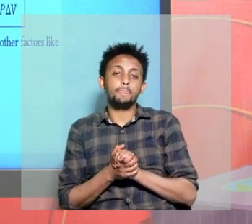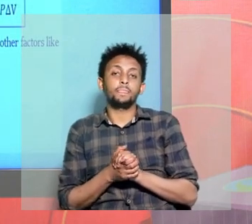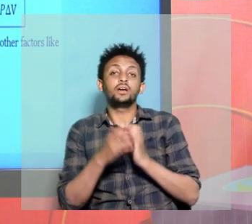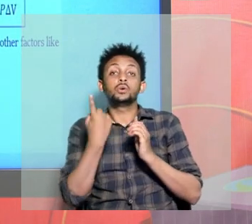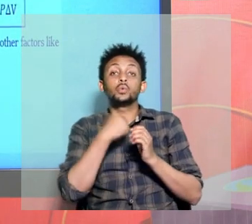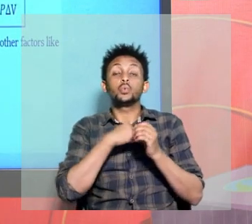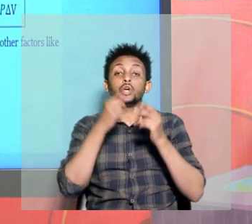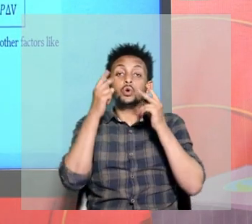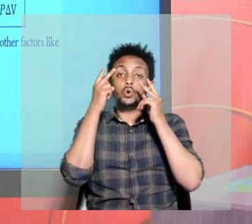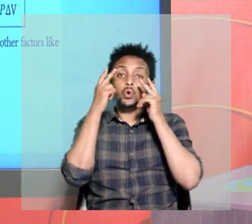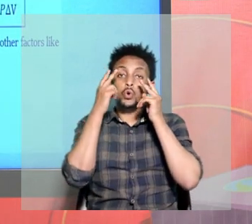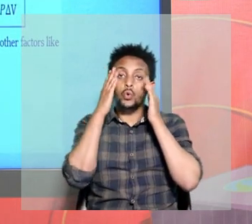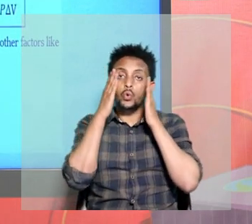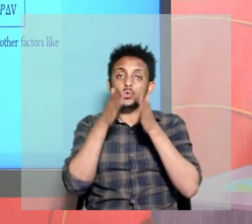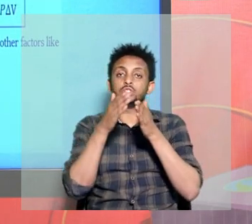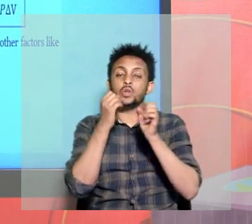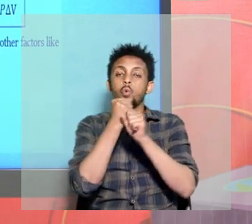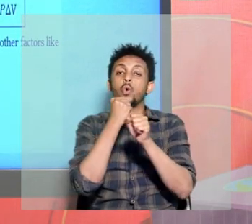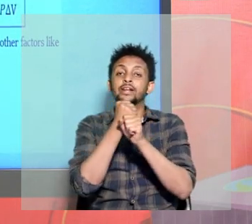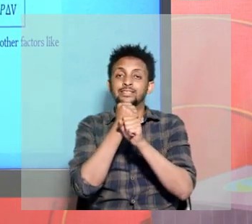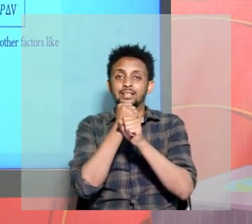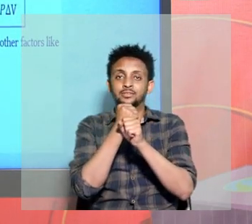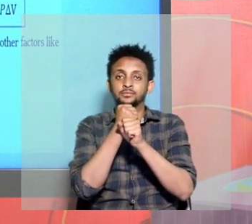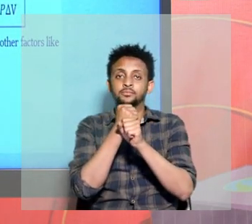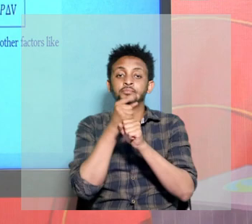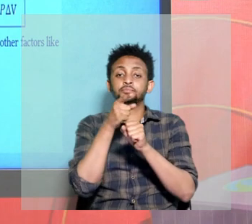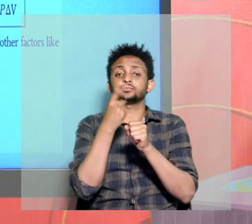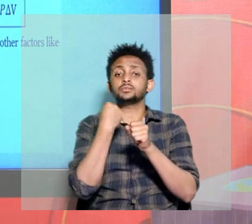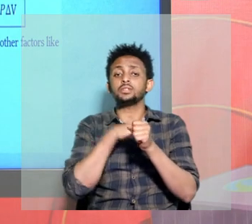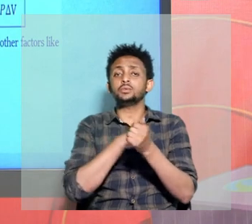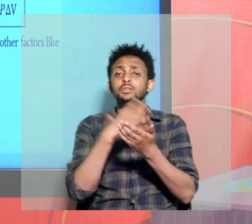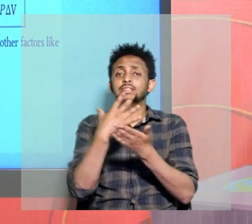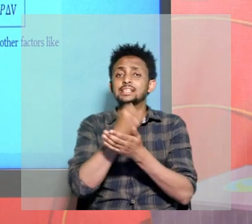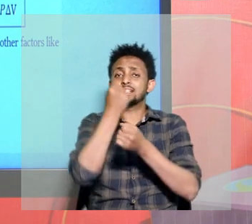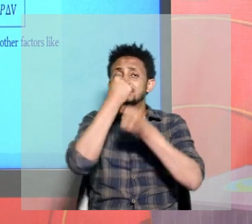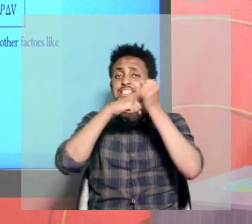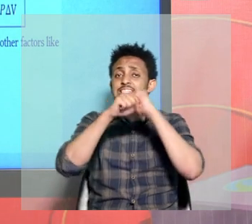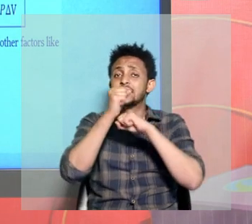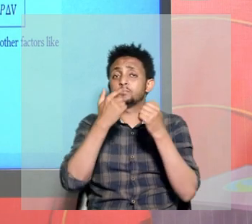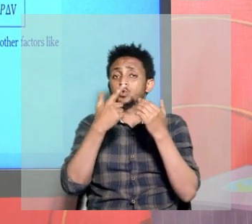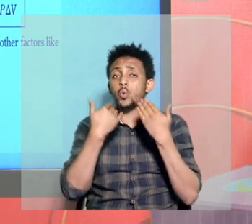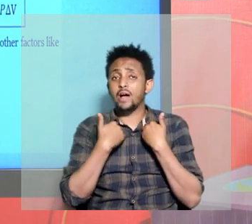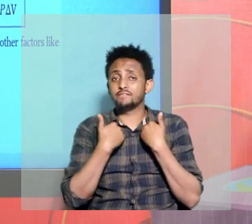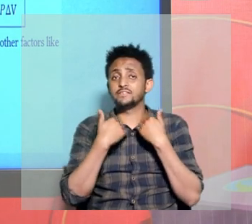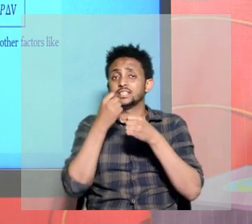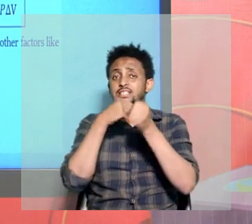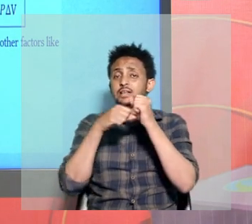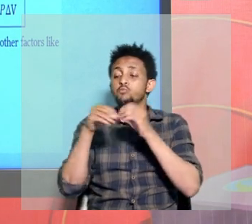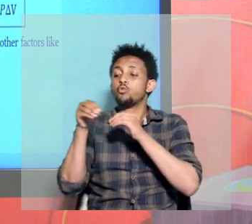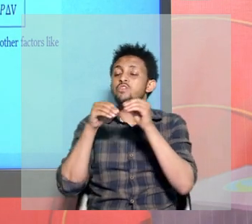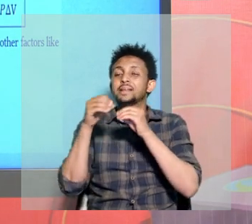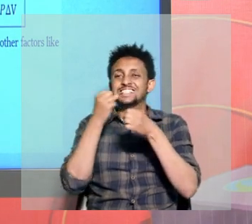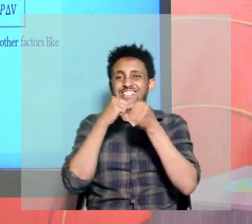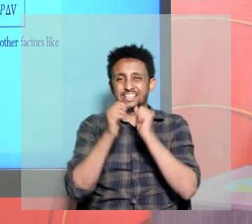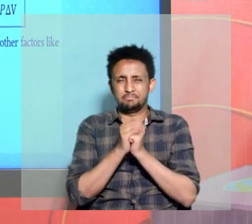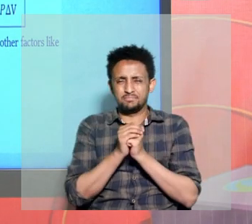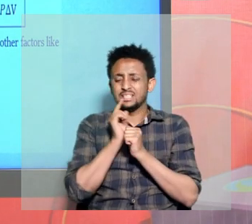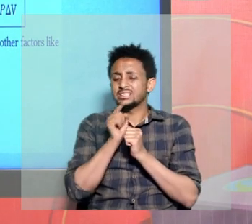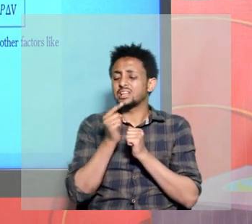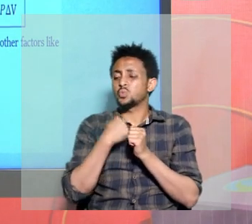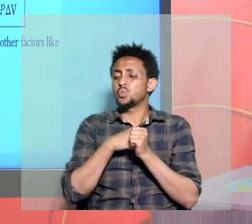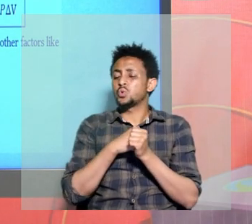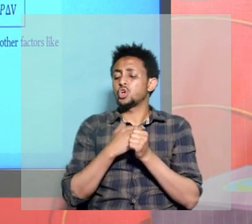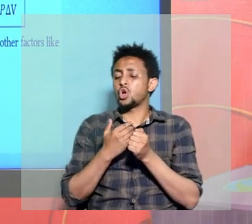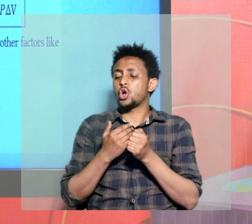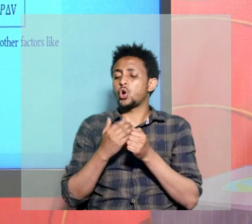And when you consider about the work done, here let's take our system to have a piston, a movable piston, so that you